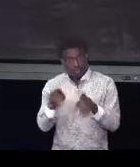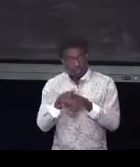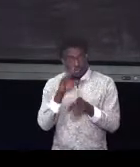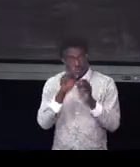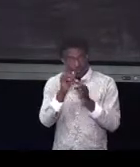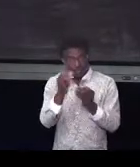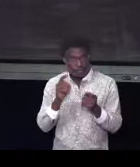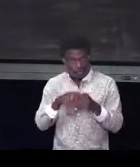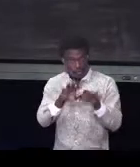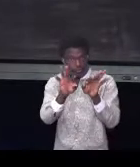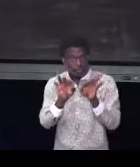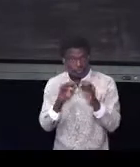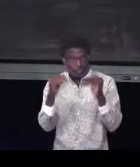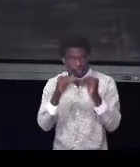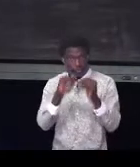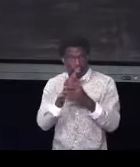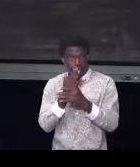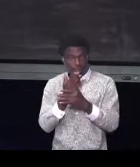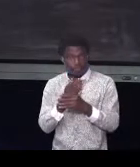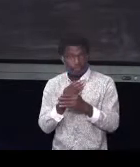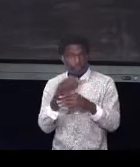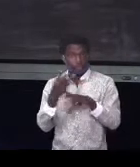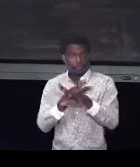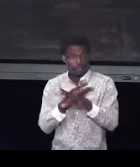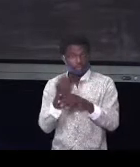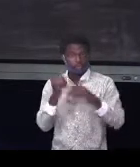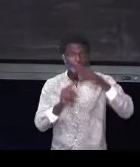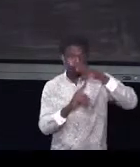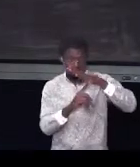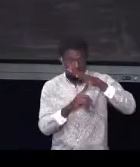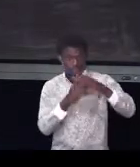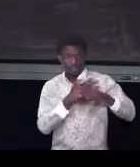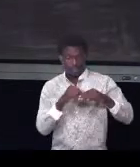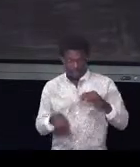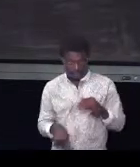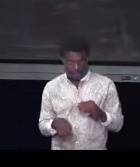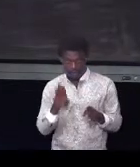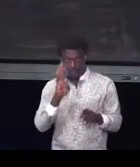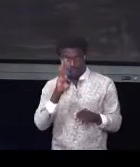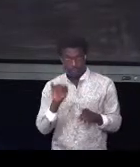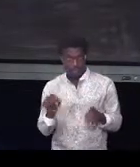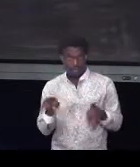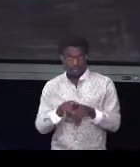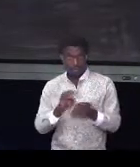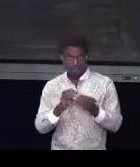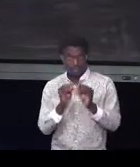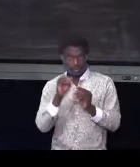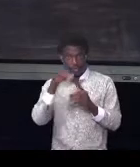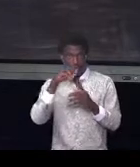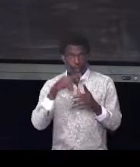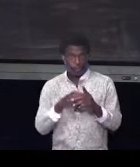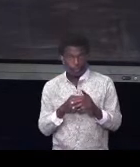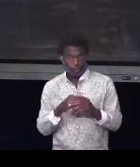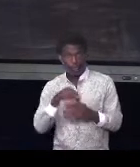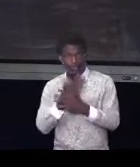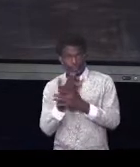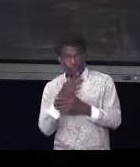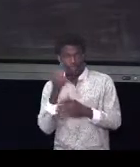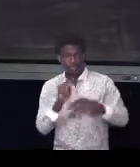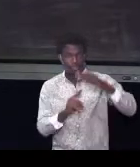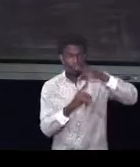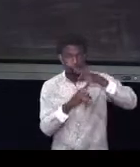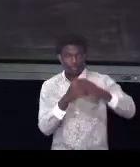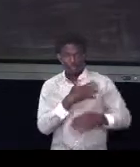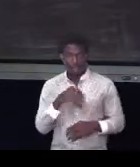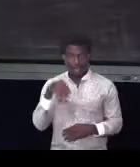want to form equivalent fractions, multiply the top with the same number as you multiply the bottom. Or divide the top